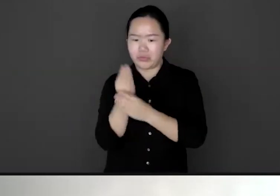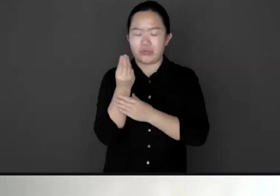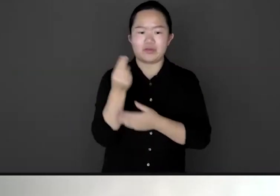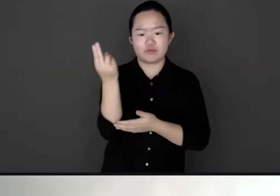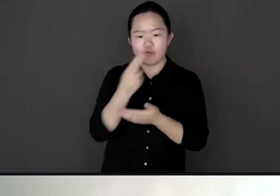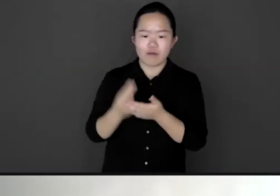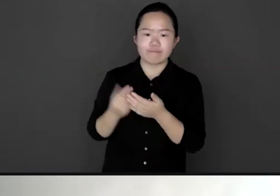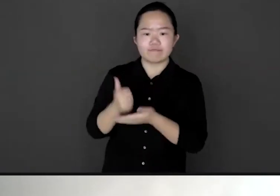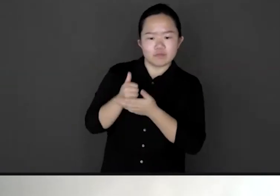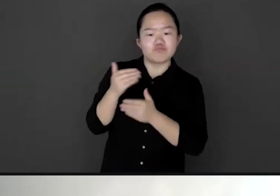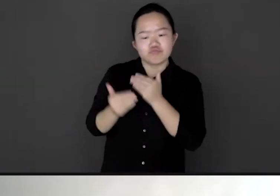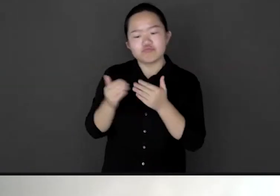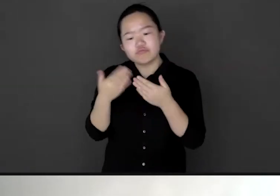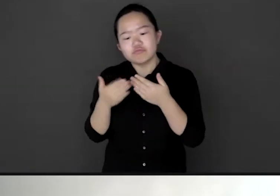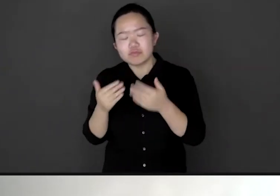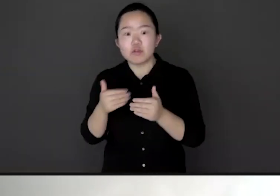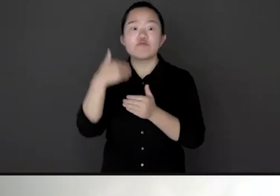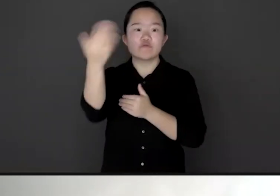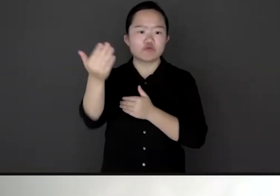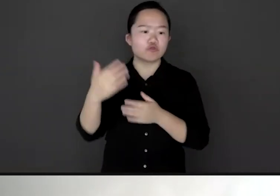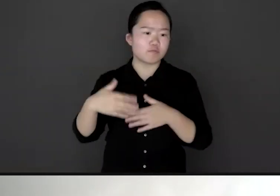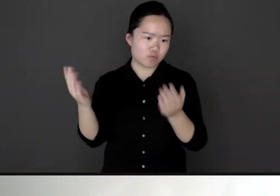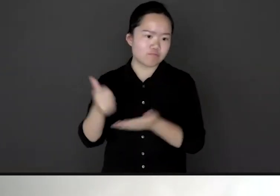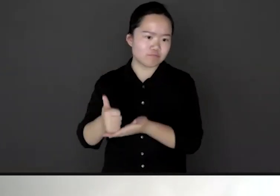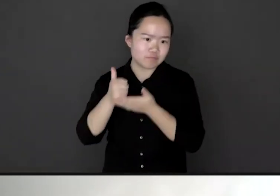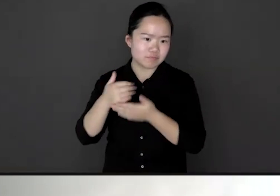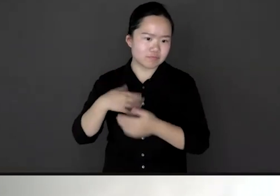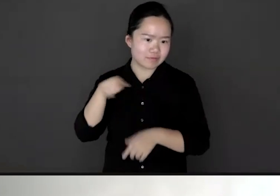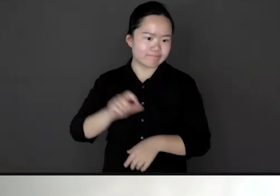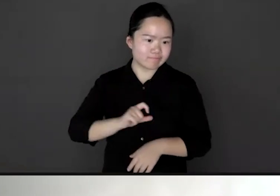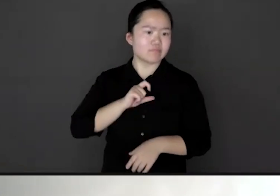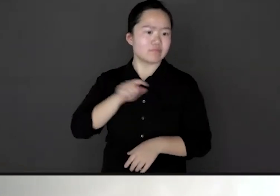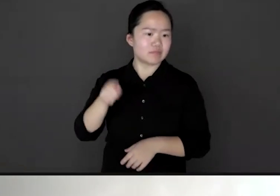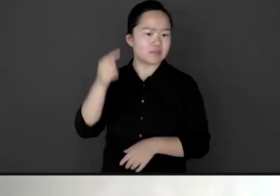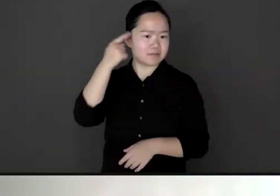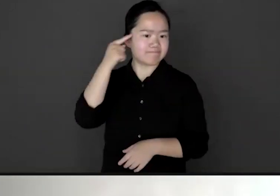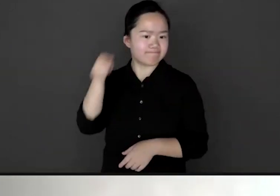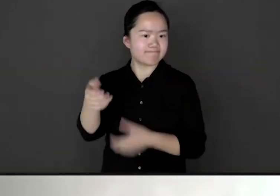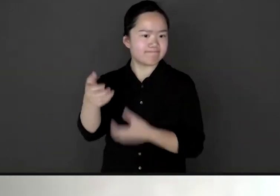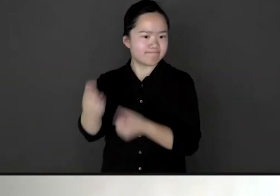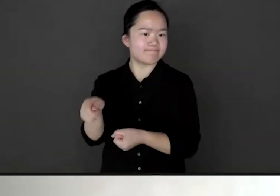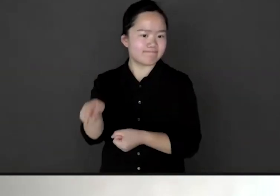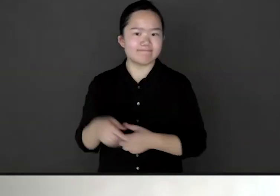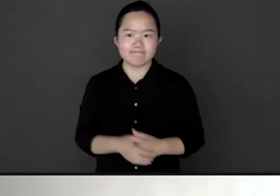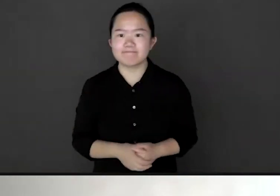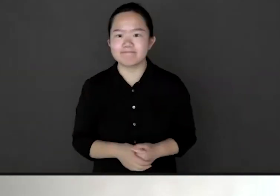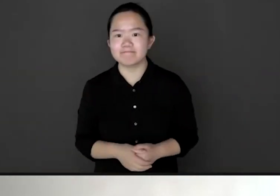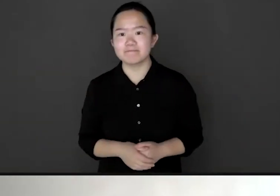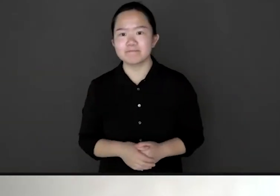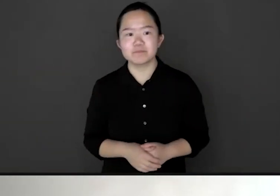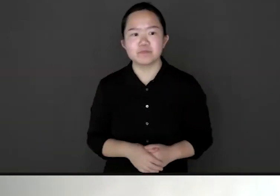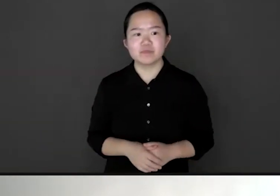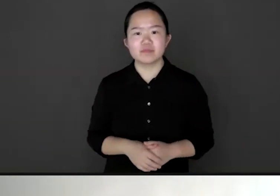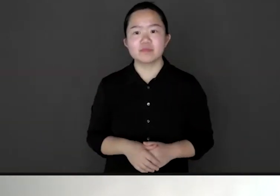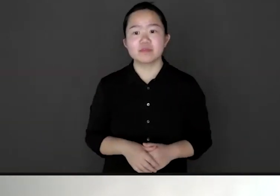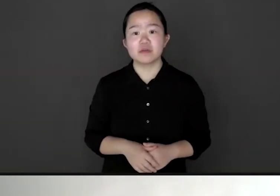fully accessible. What might be interesting thinking forward is that how much AI will be built into the remediation tools.